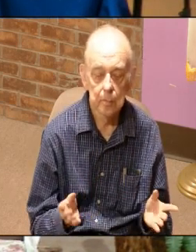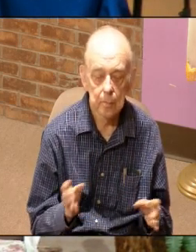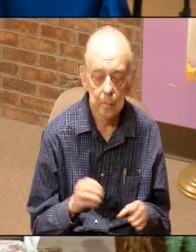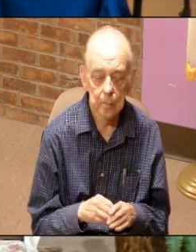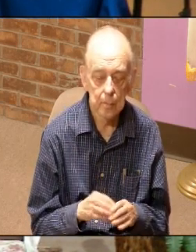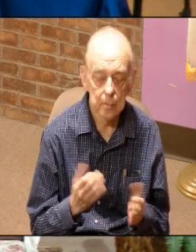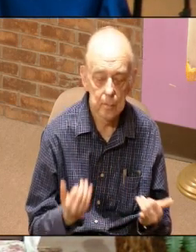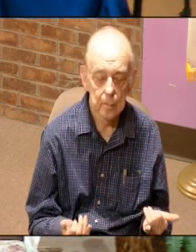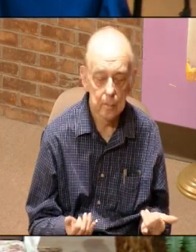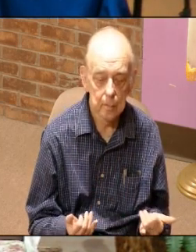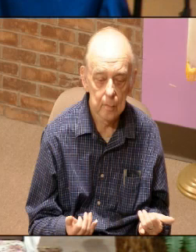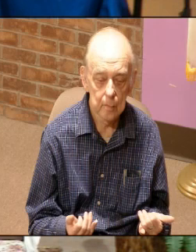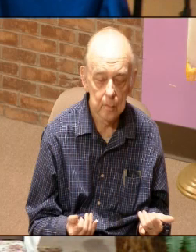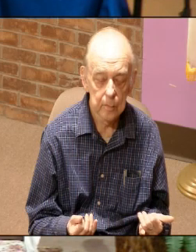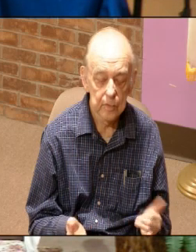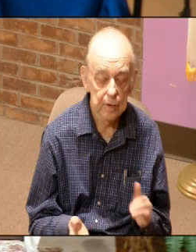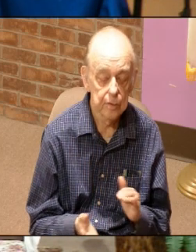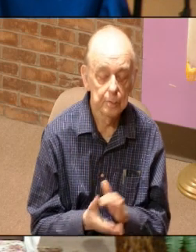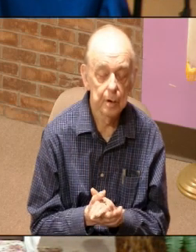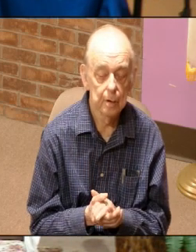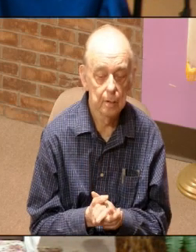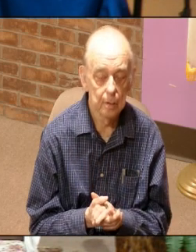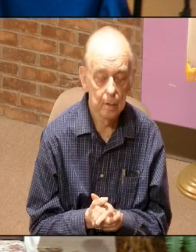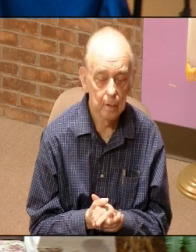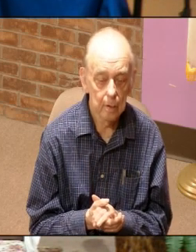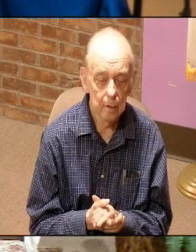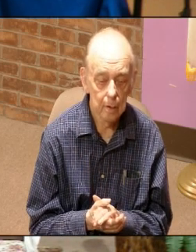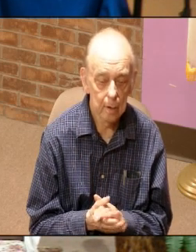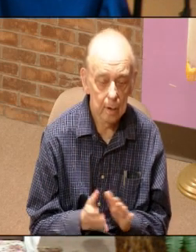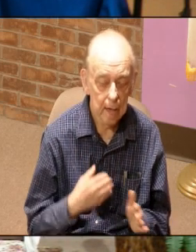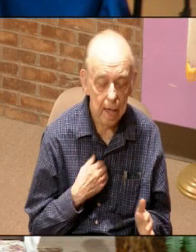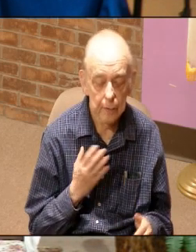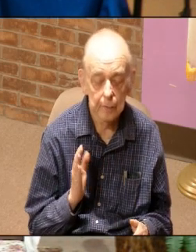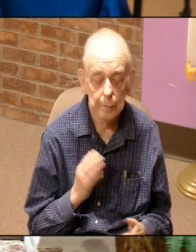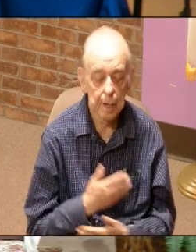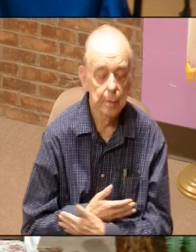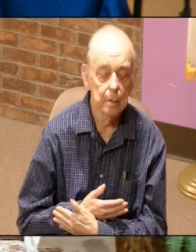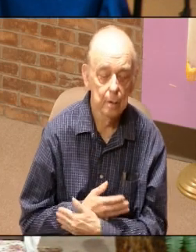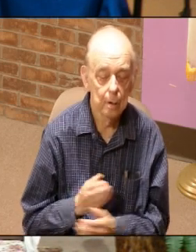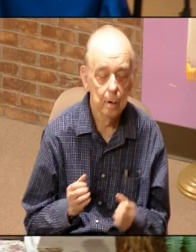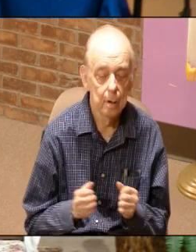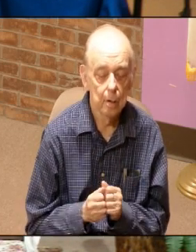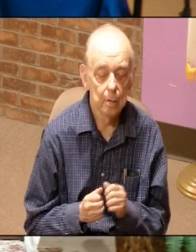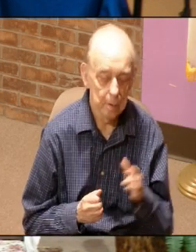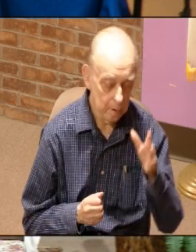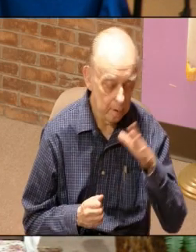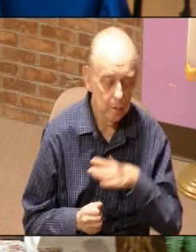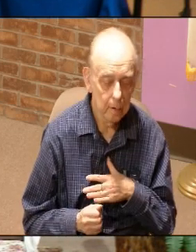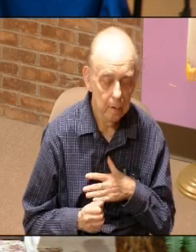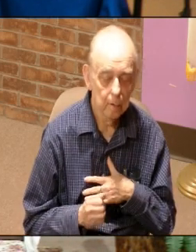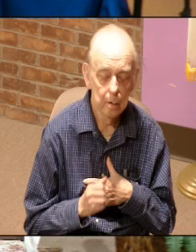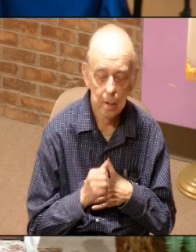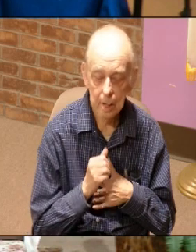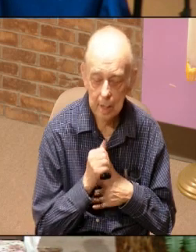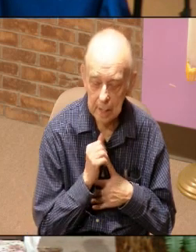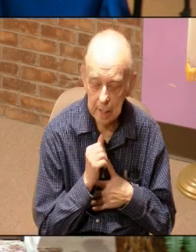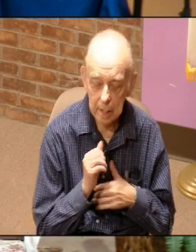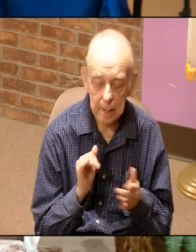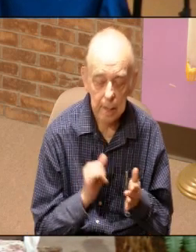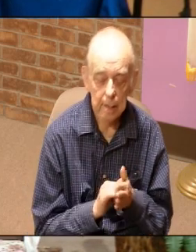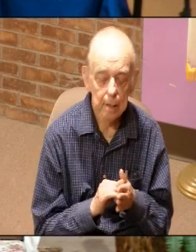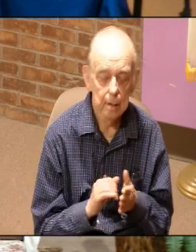because now she's married, or she's going to have a child child with the guy that had her husband